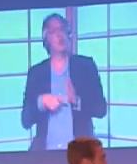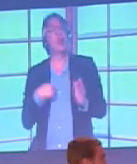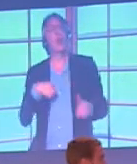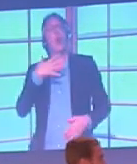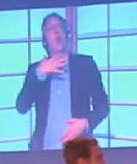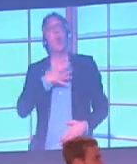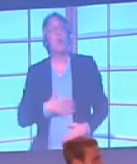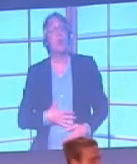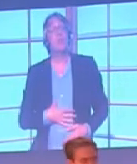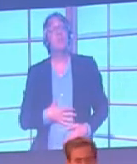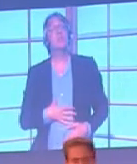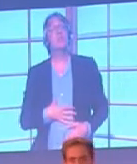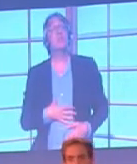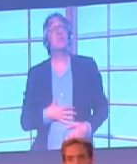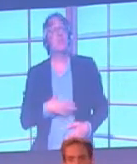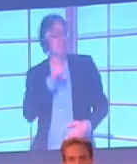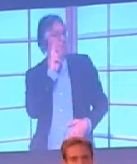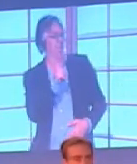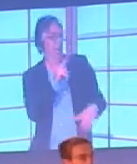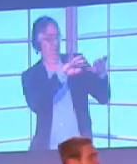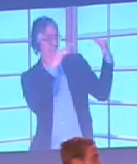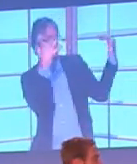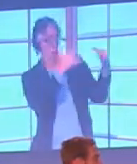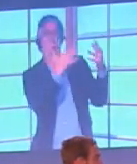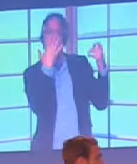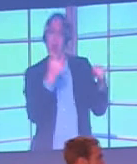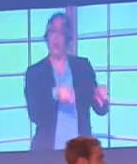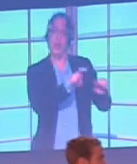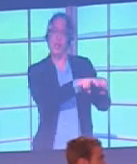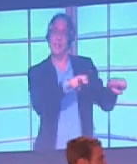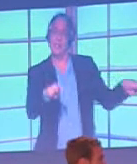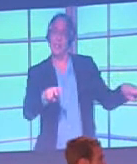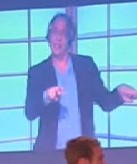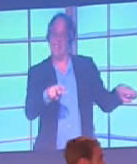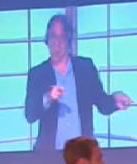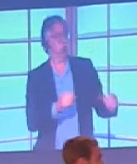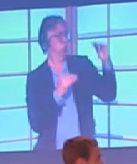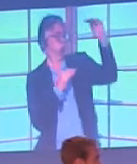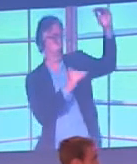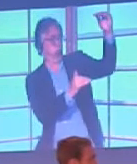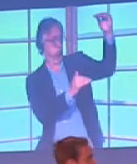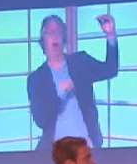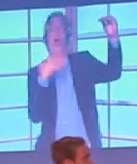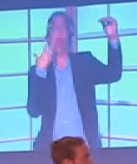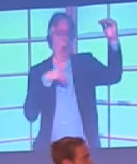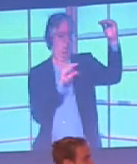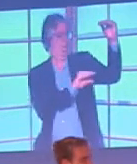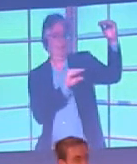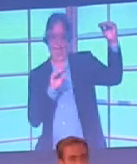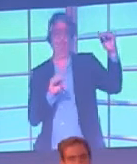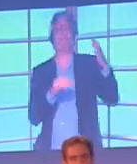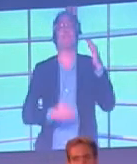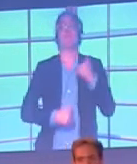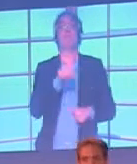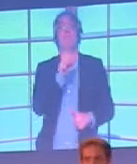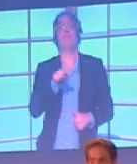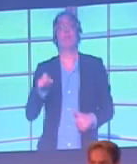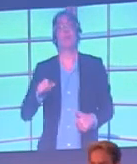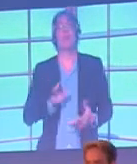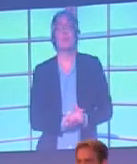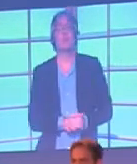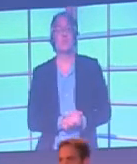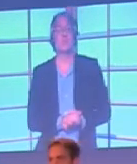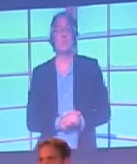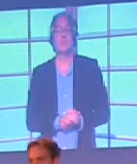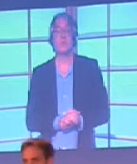minimum number of positions to be there within the stadiums. So these figures can be found in the 1 year